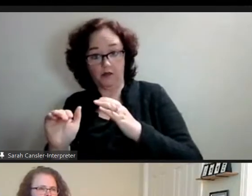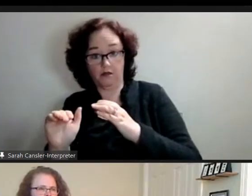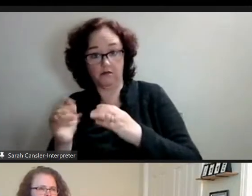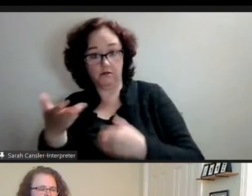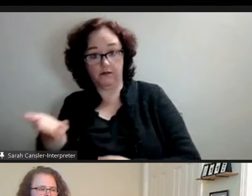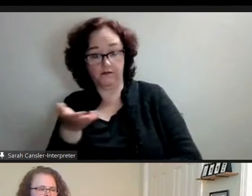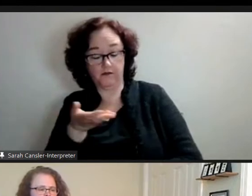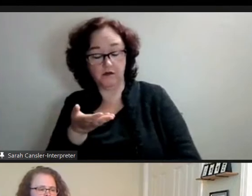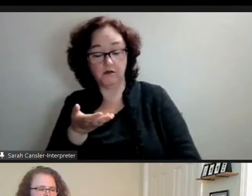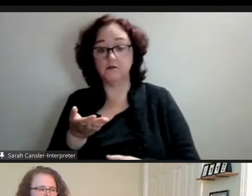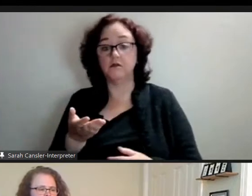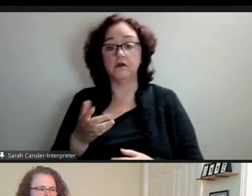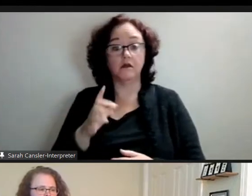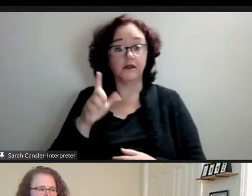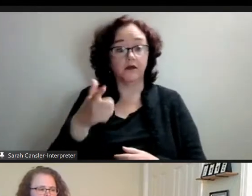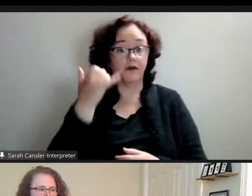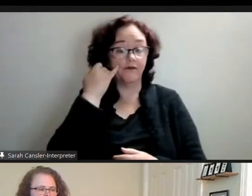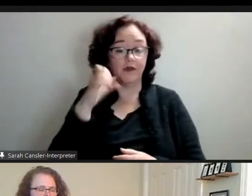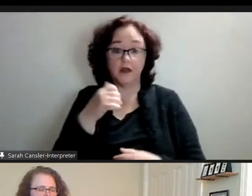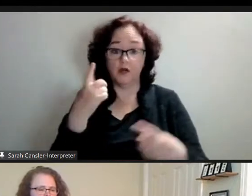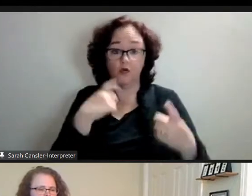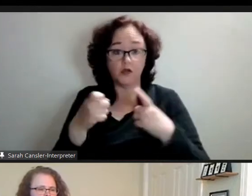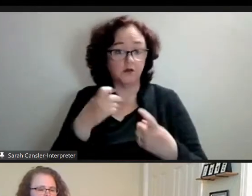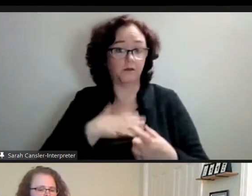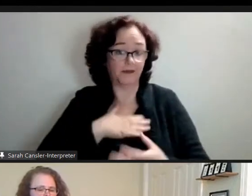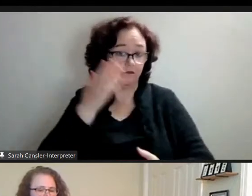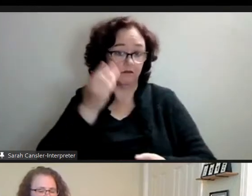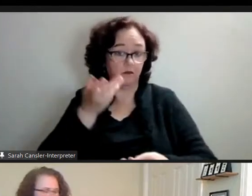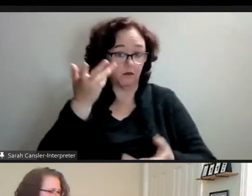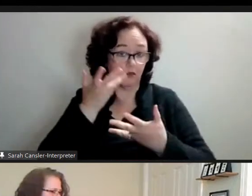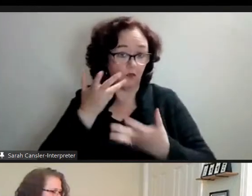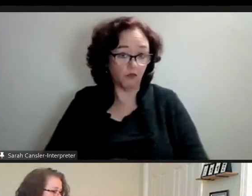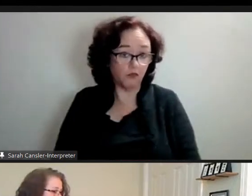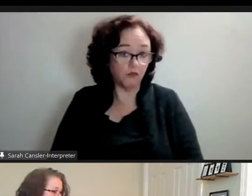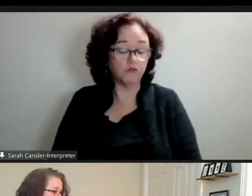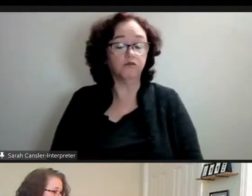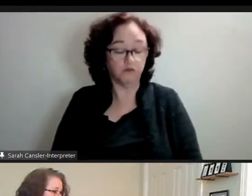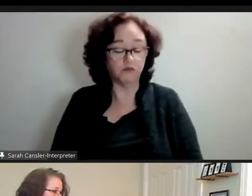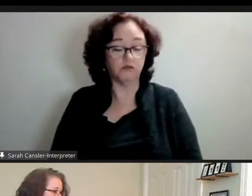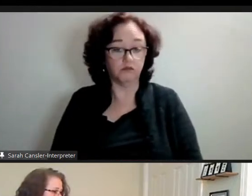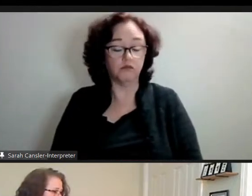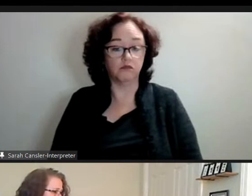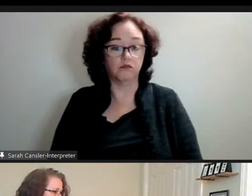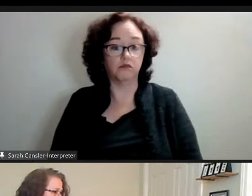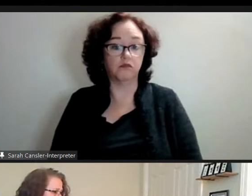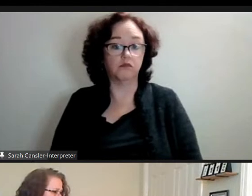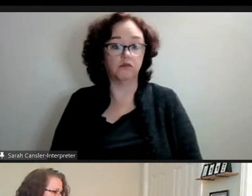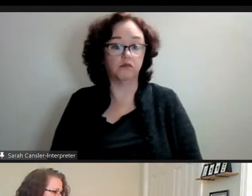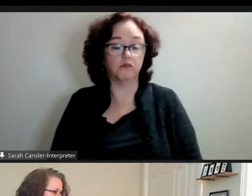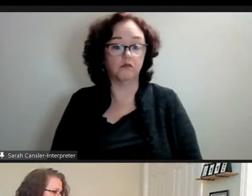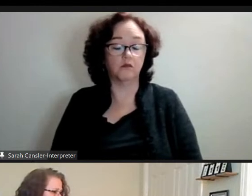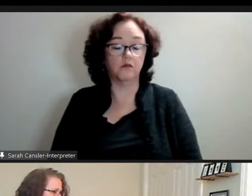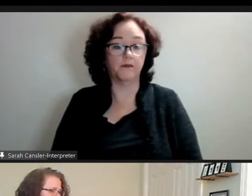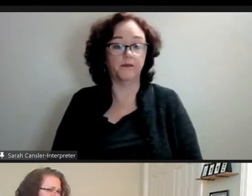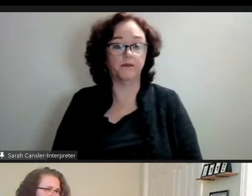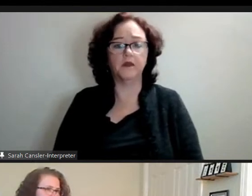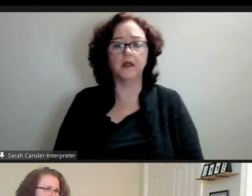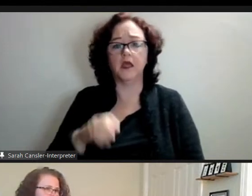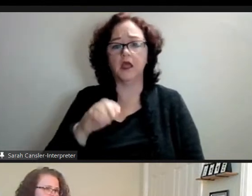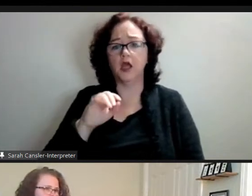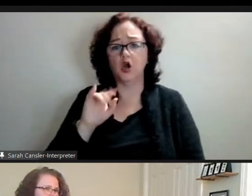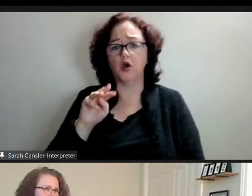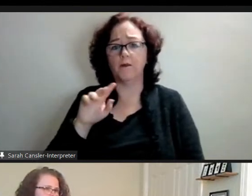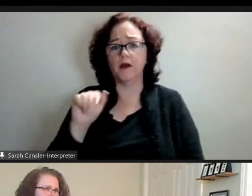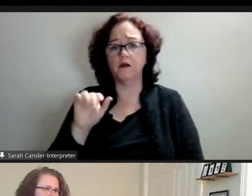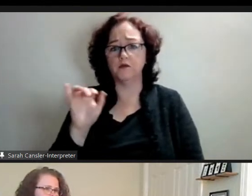afterwards, if you have any questions about that, please let me know. And then also, Irma, whenever you get a chance, could you please